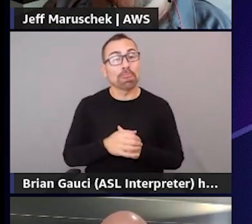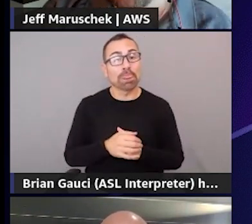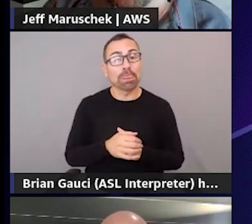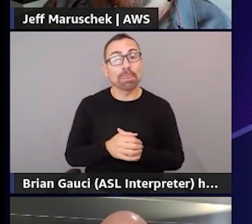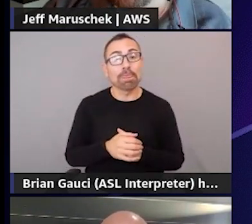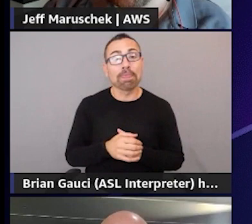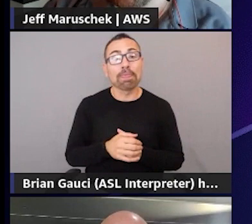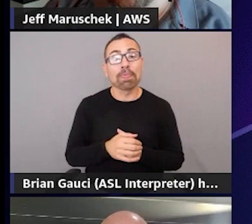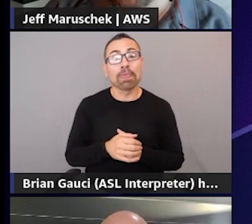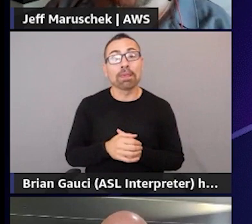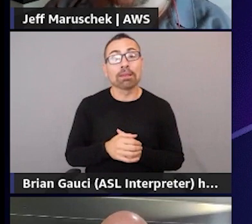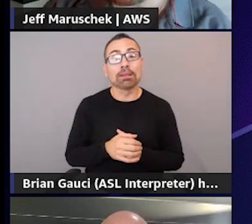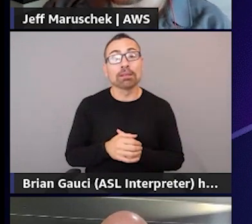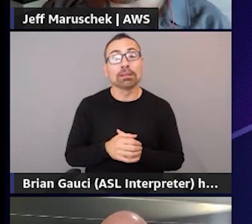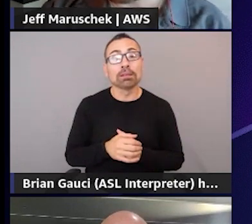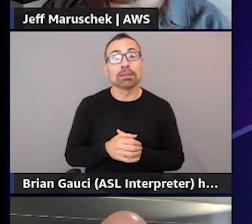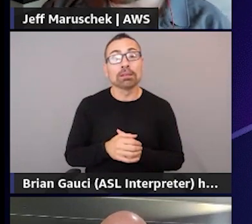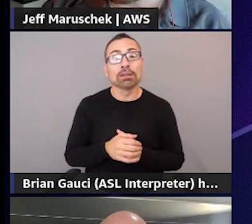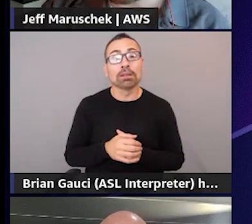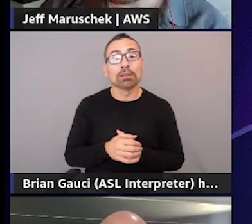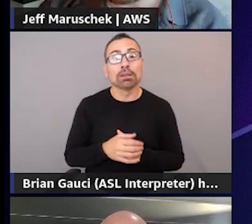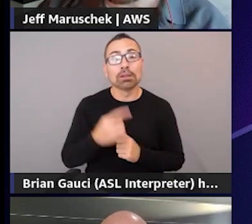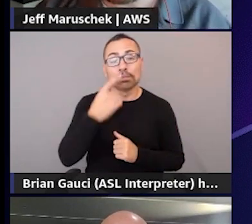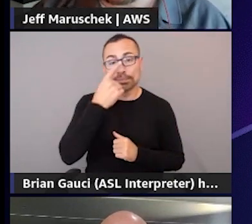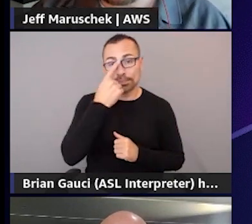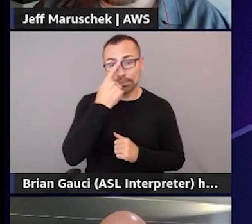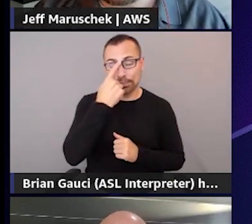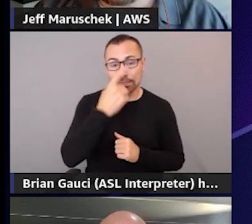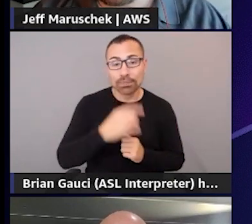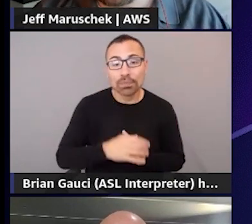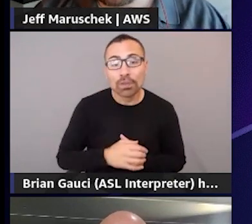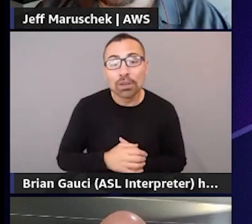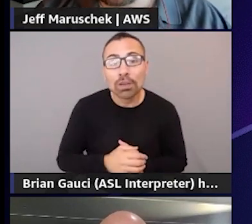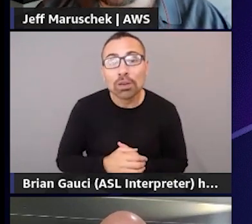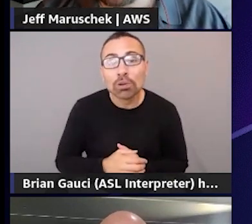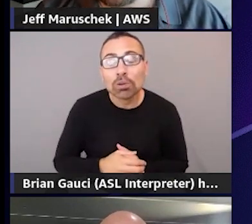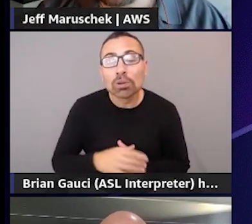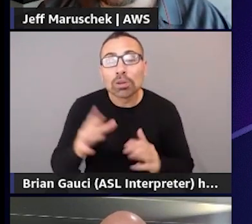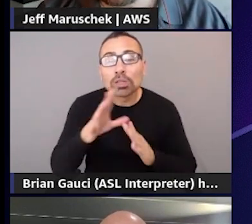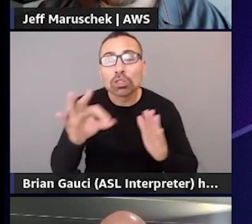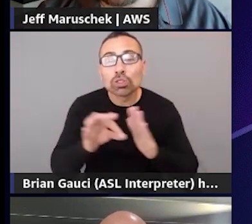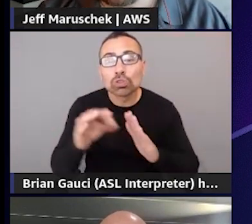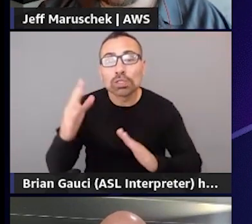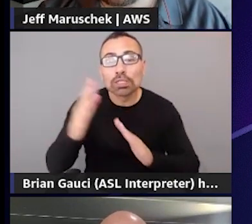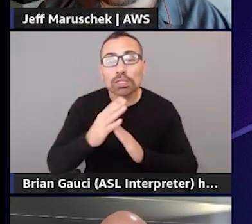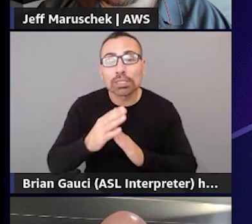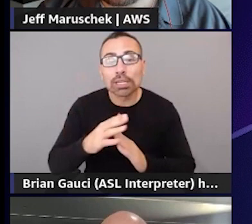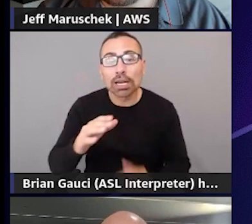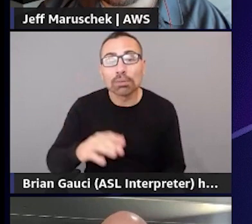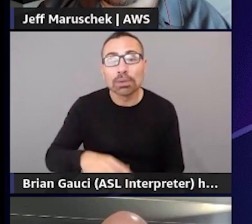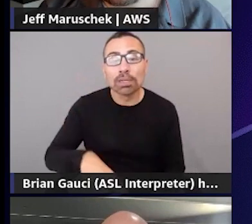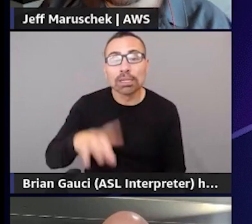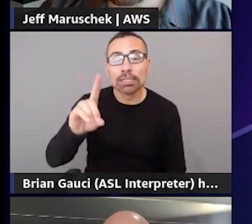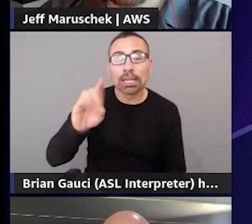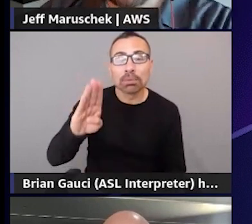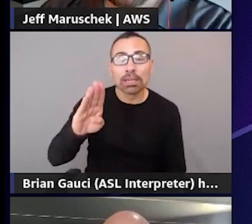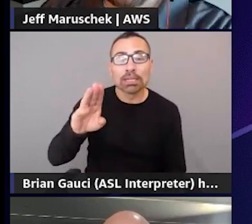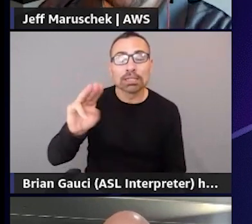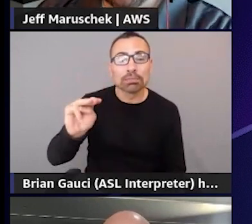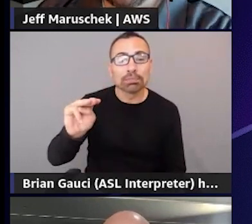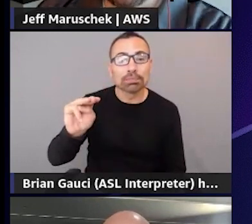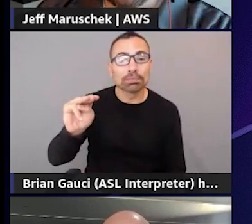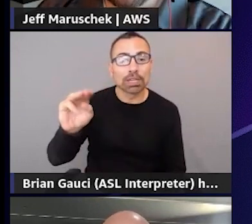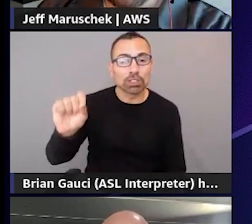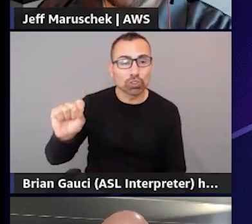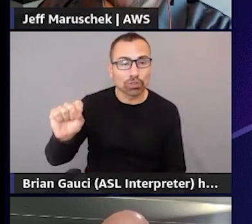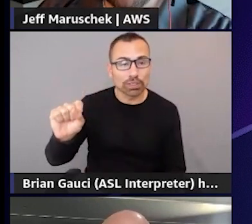to the talk about this integrated. So there's